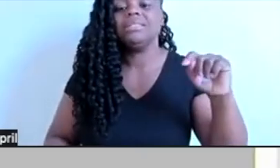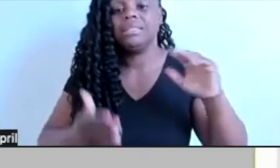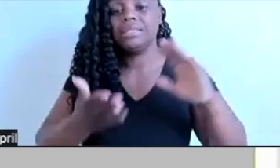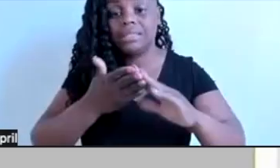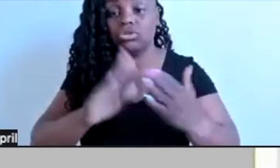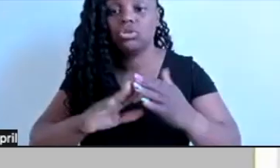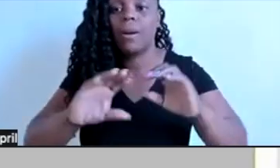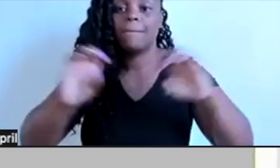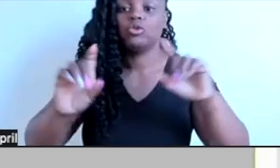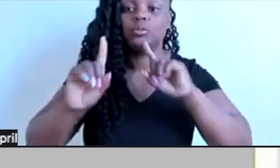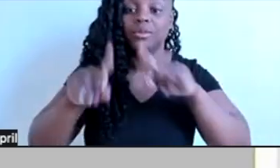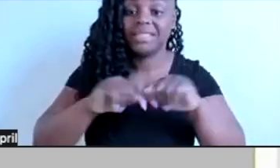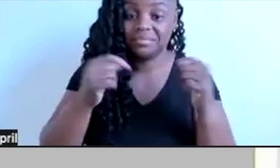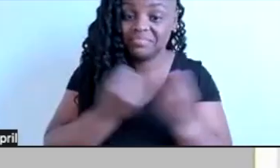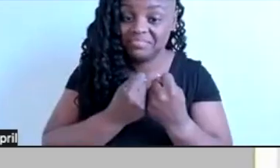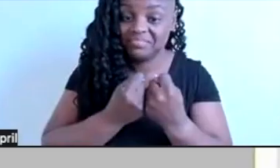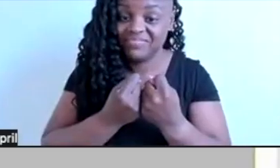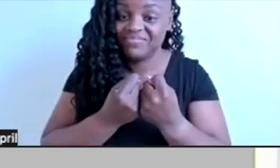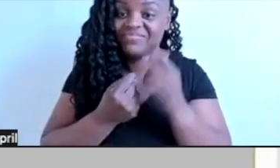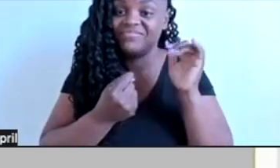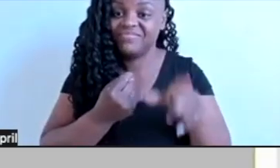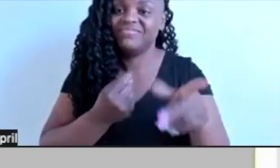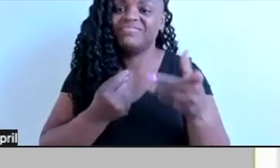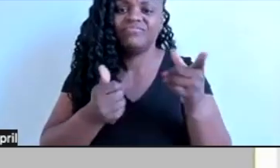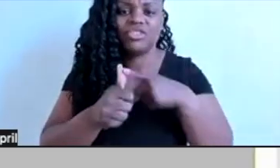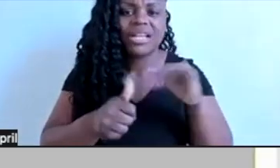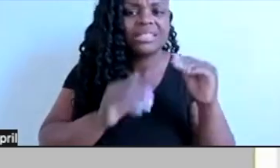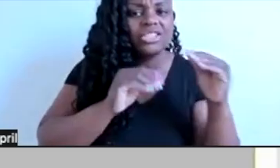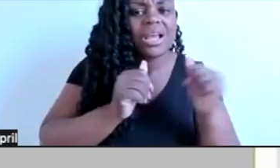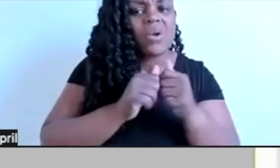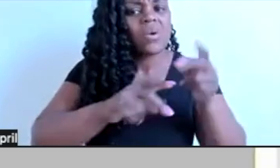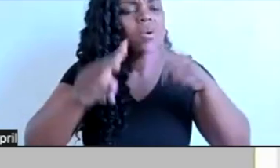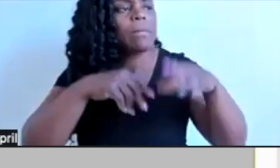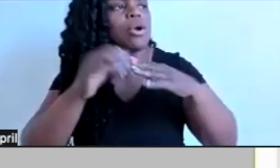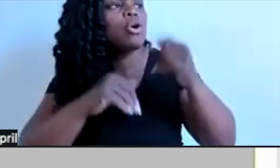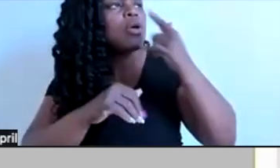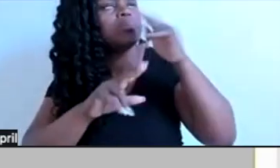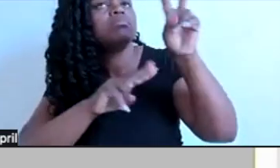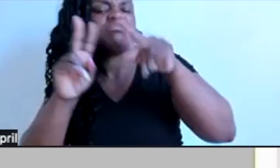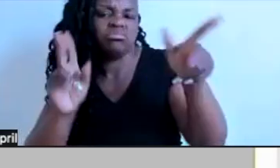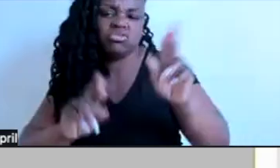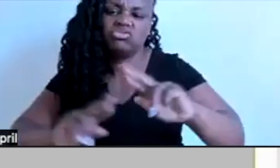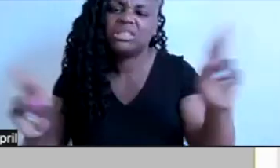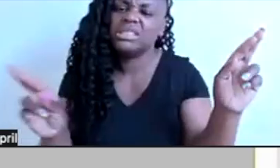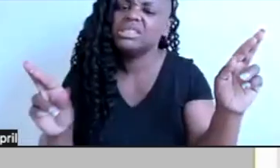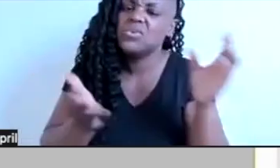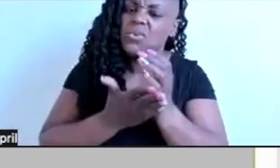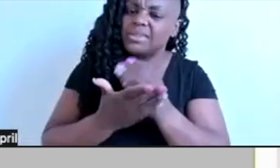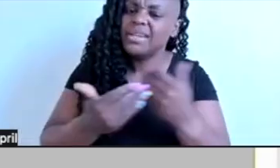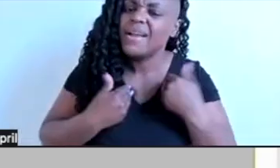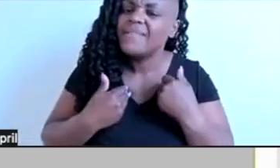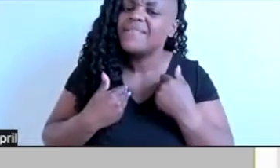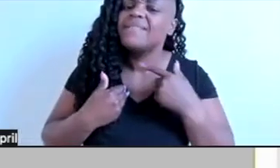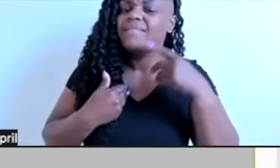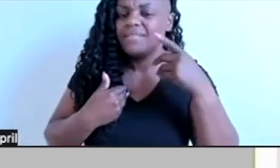aid, signs of building damage, how to safely rescue people who are trapped, and how to organize a small group to take care of the